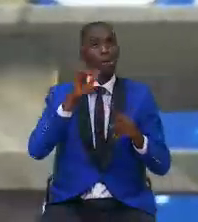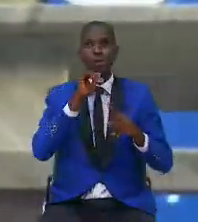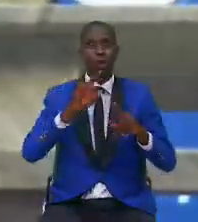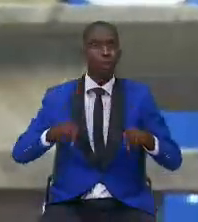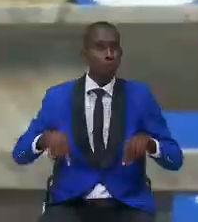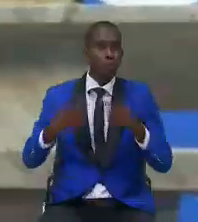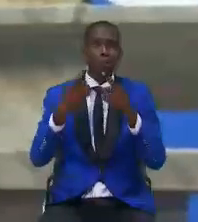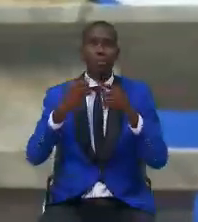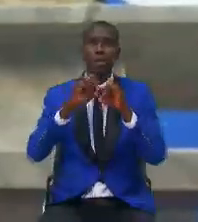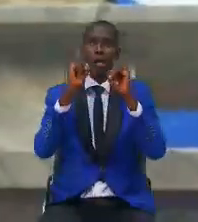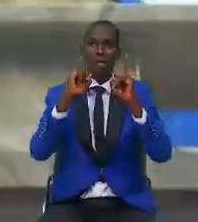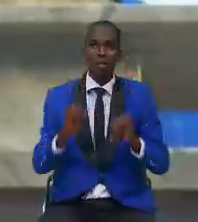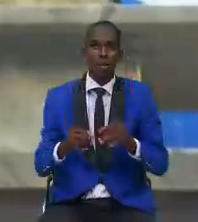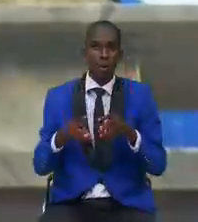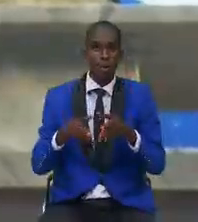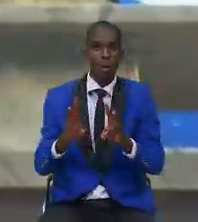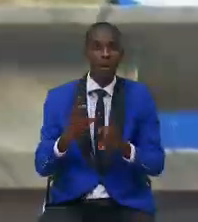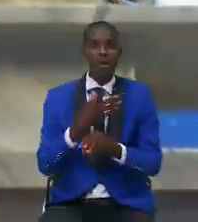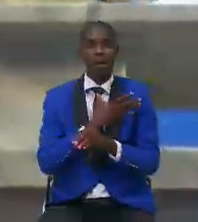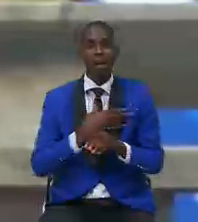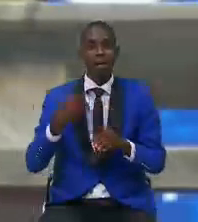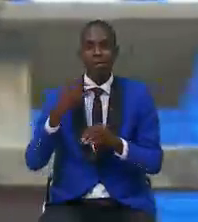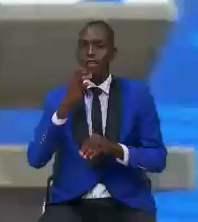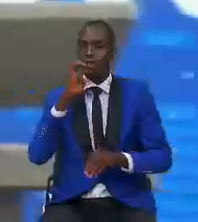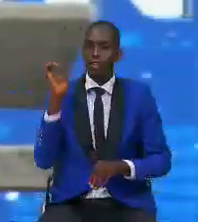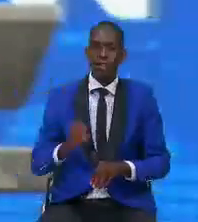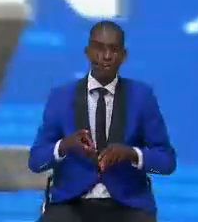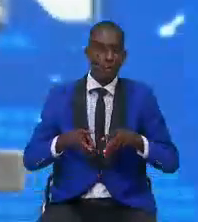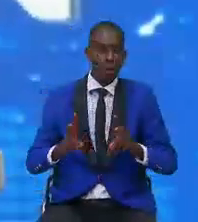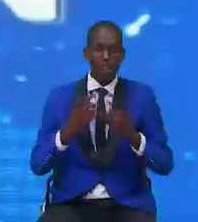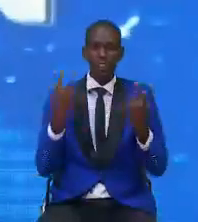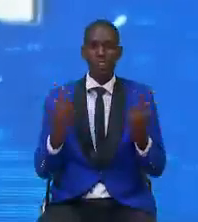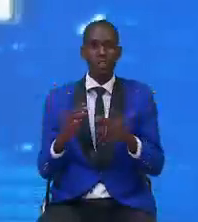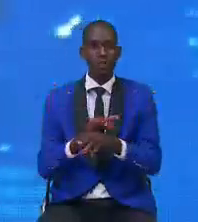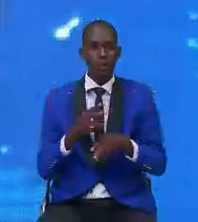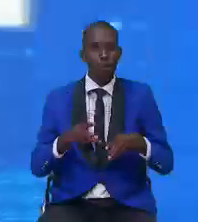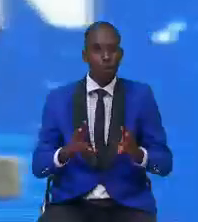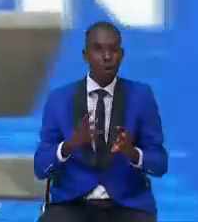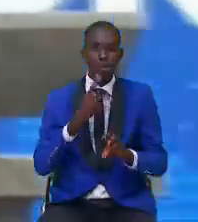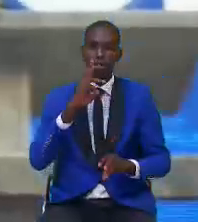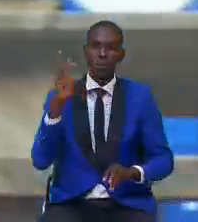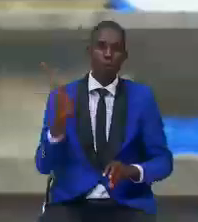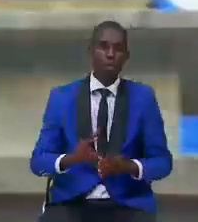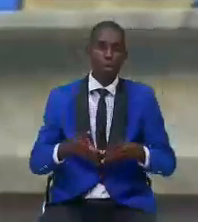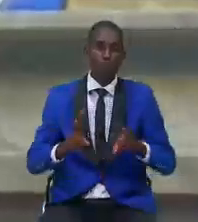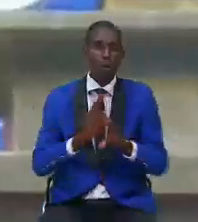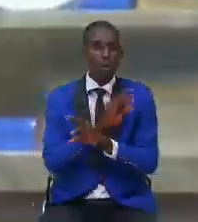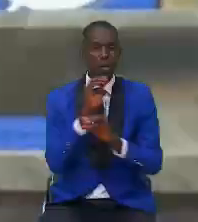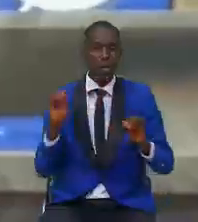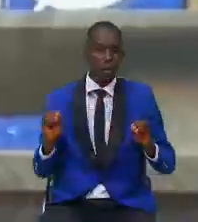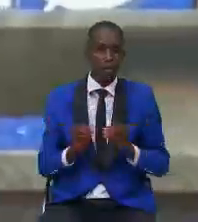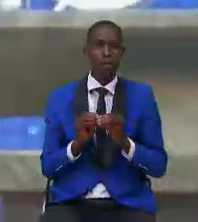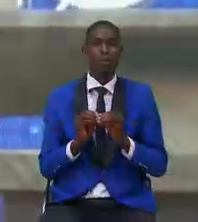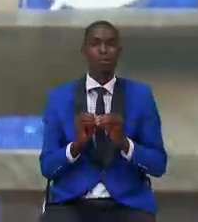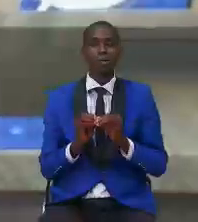the Lord, I will not go the bad way, the idolatrous way, and the evil way, the sinful